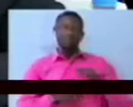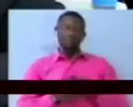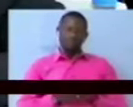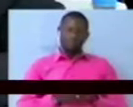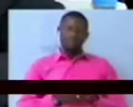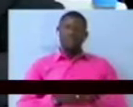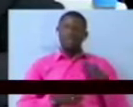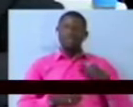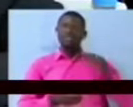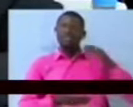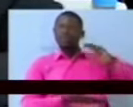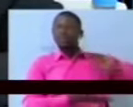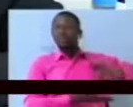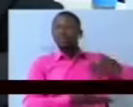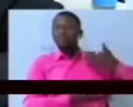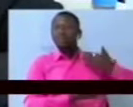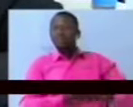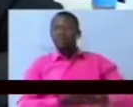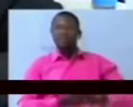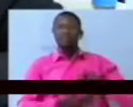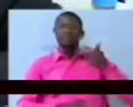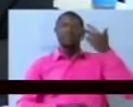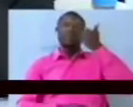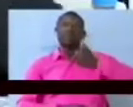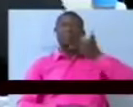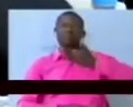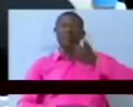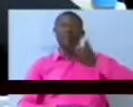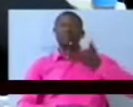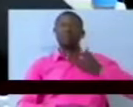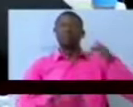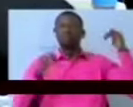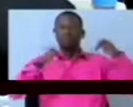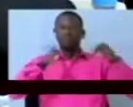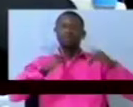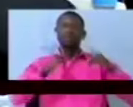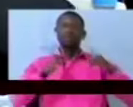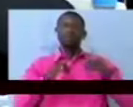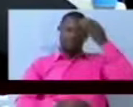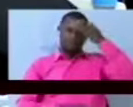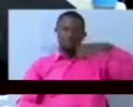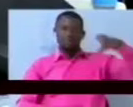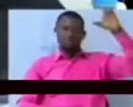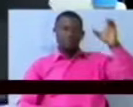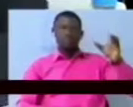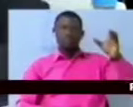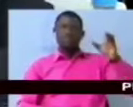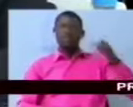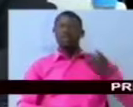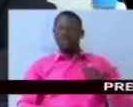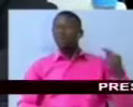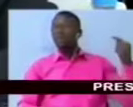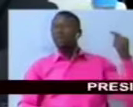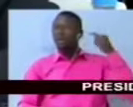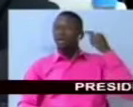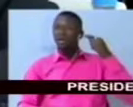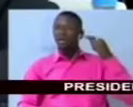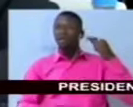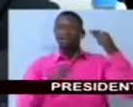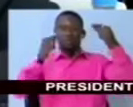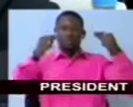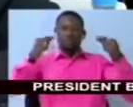As at the end of the 19th session, the Commission had heard testimonies